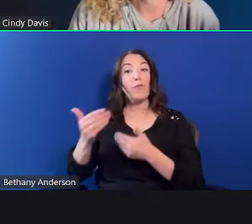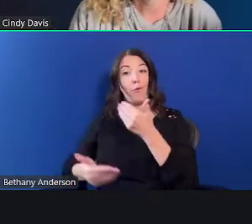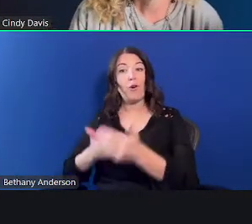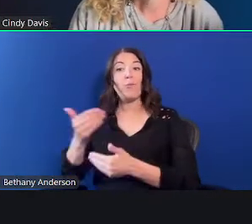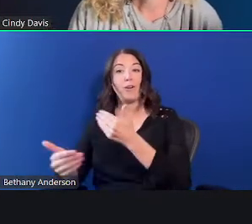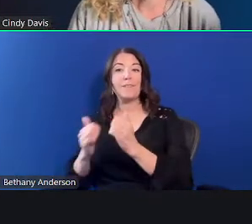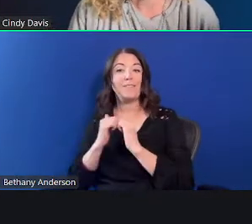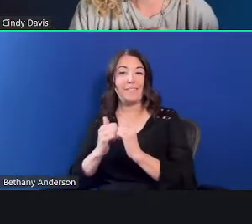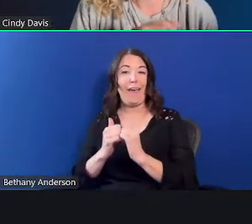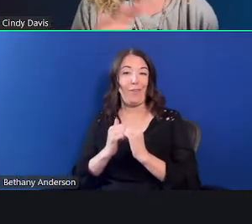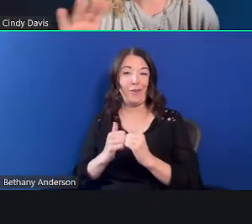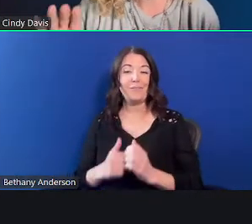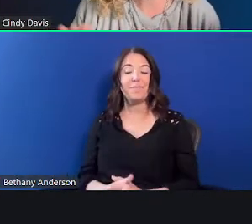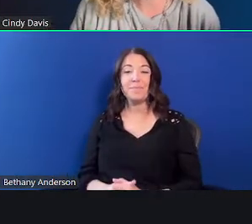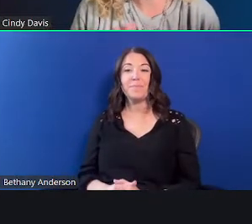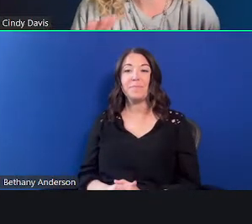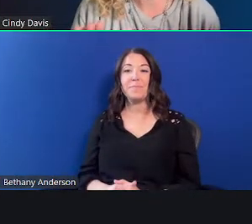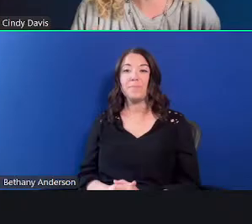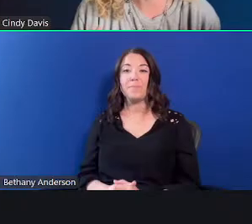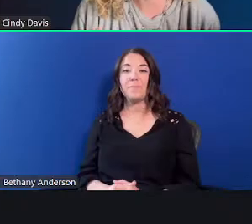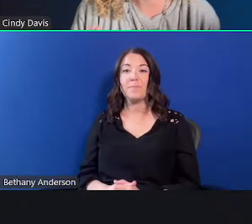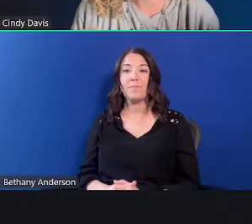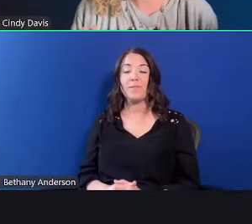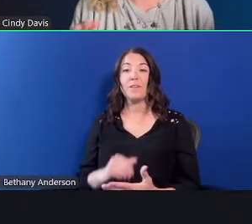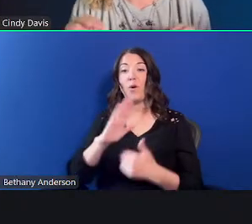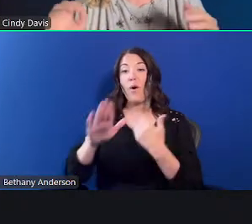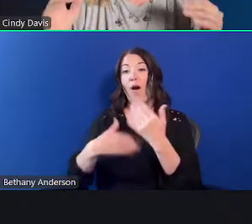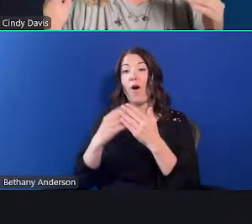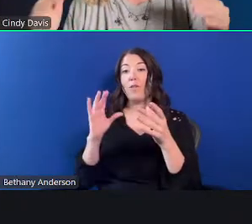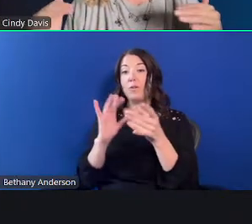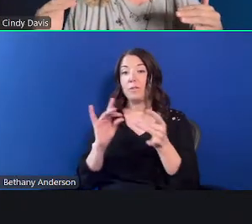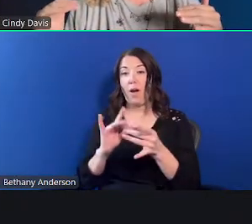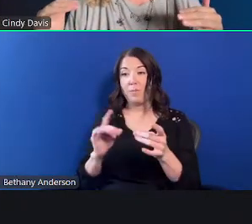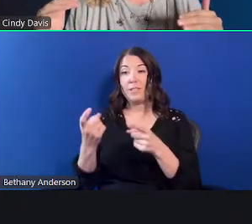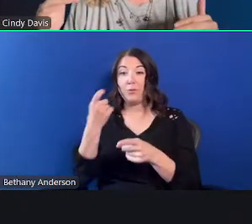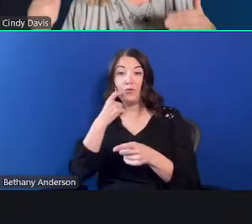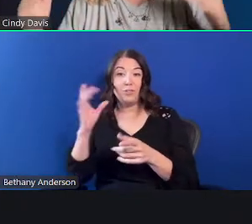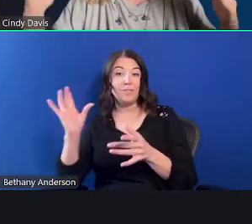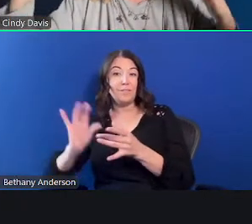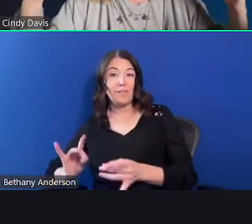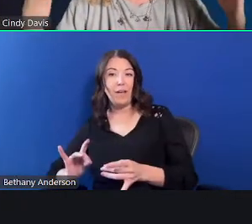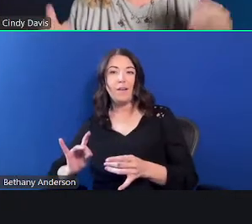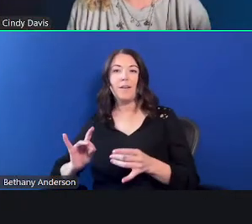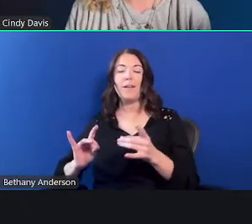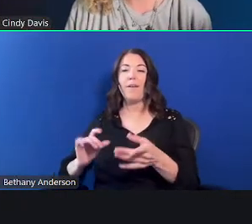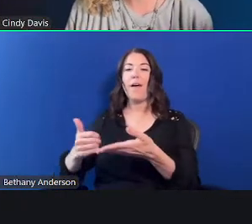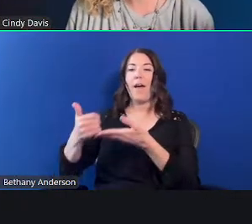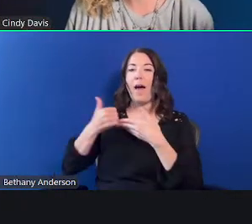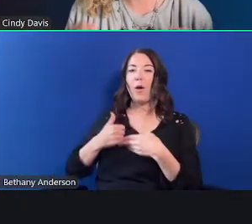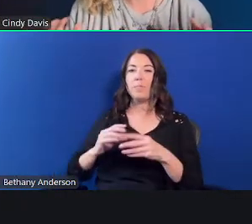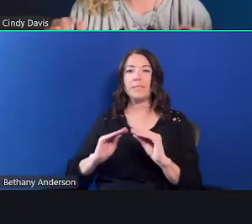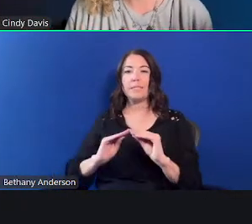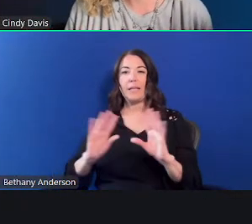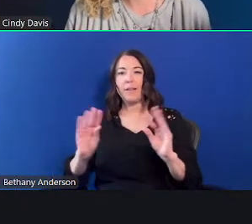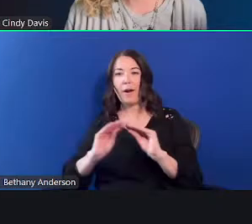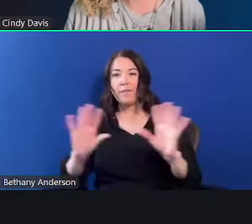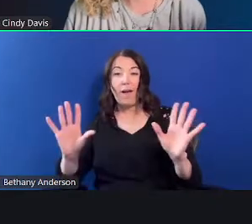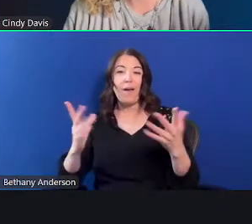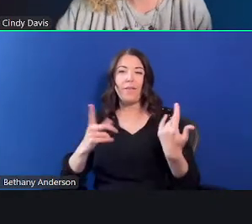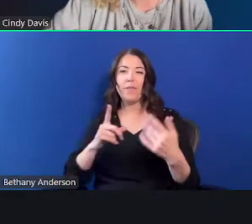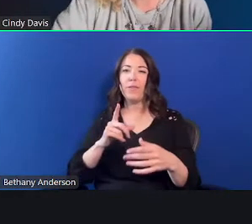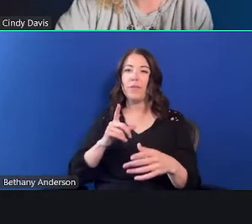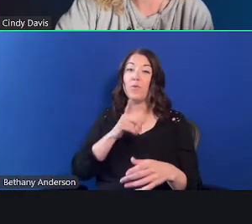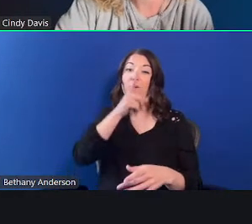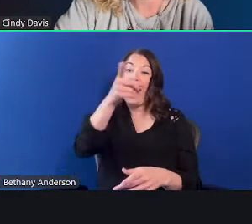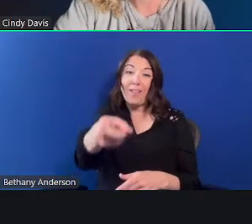point. And all of those comments that have just been made help to flesh out the real realities that we're